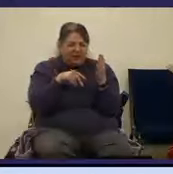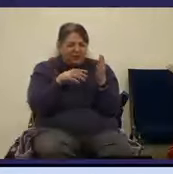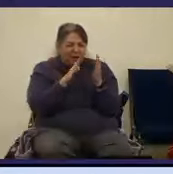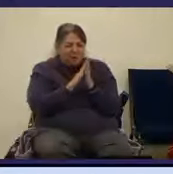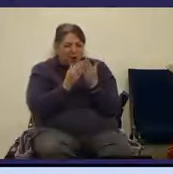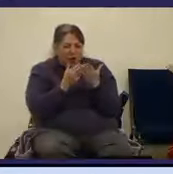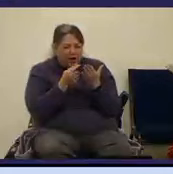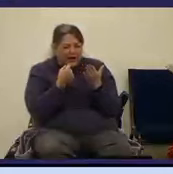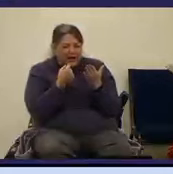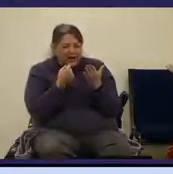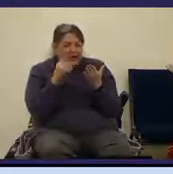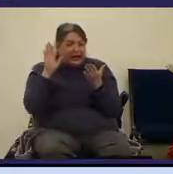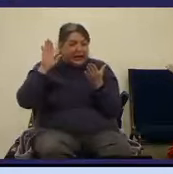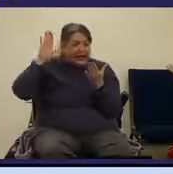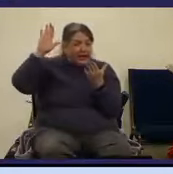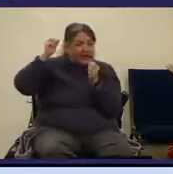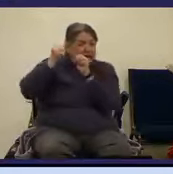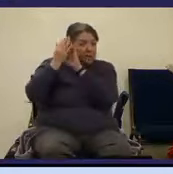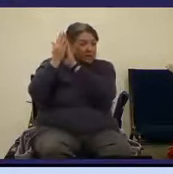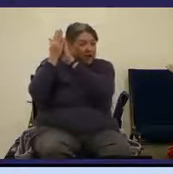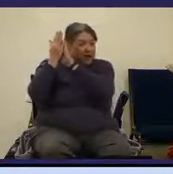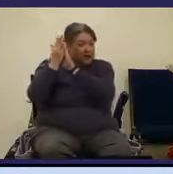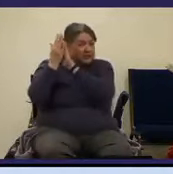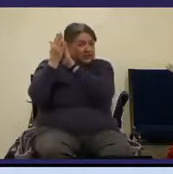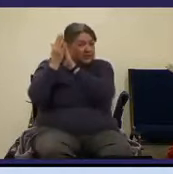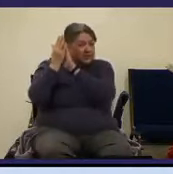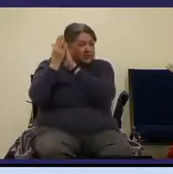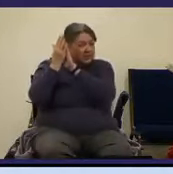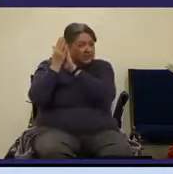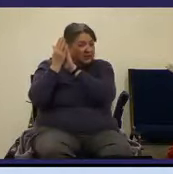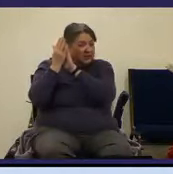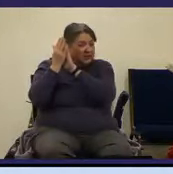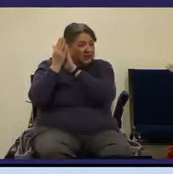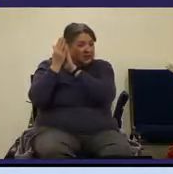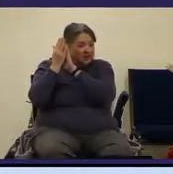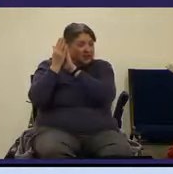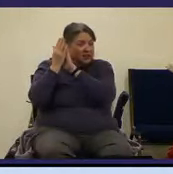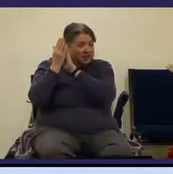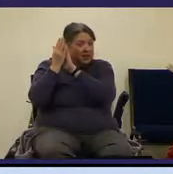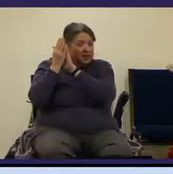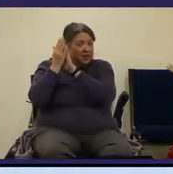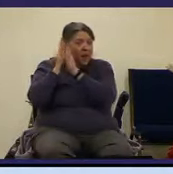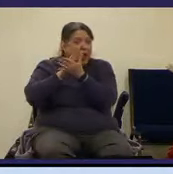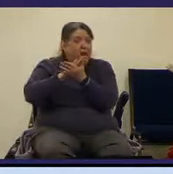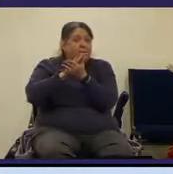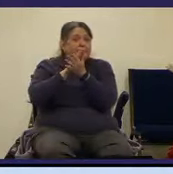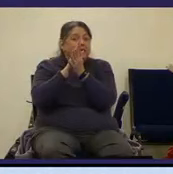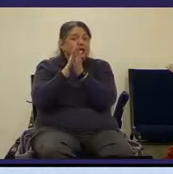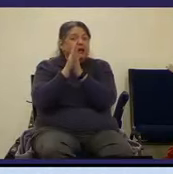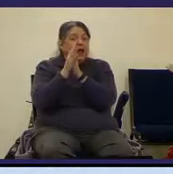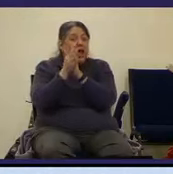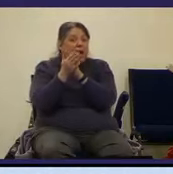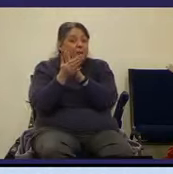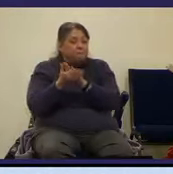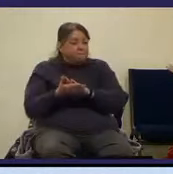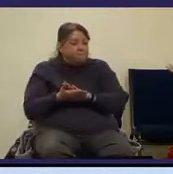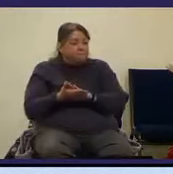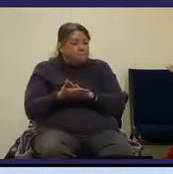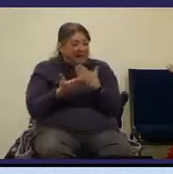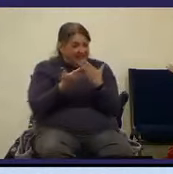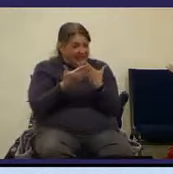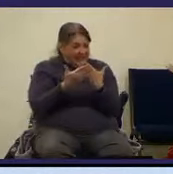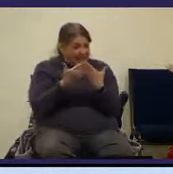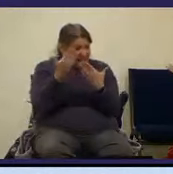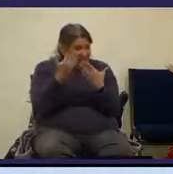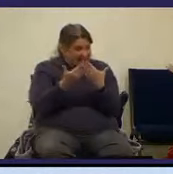says here, his presence, Brother Lawrence says, God's presence has become as easy and natural to